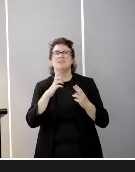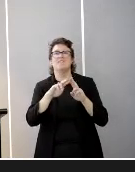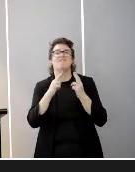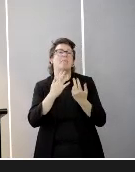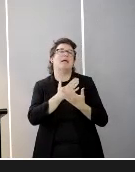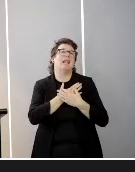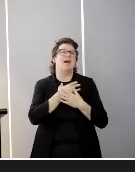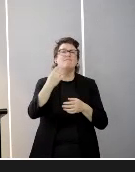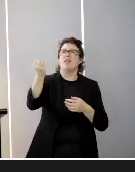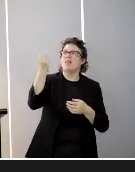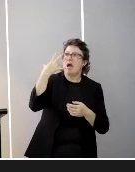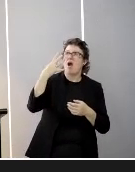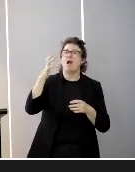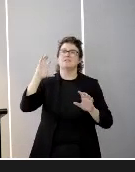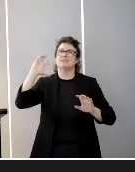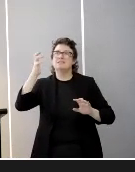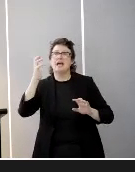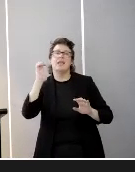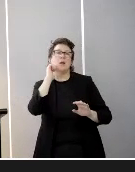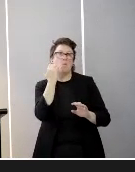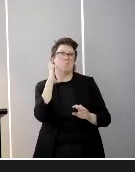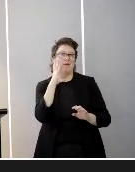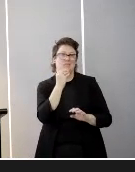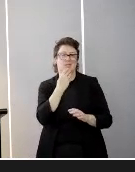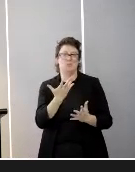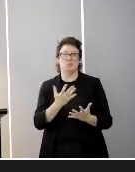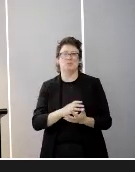afternoons. So.